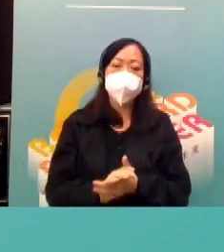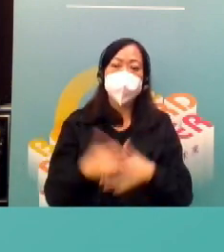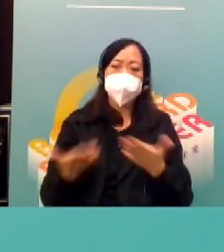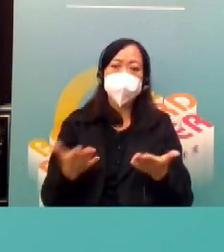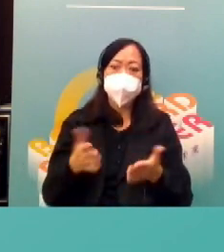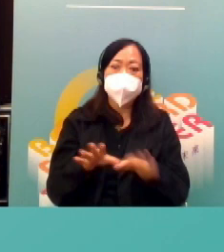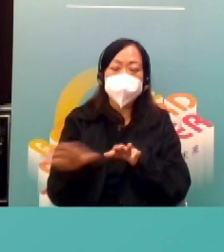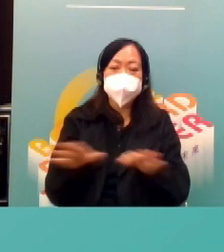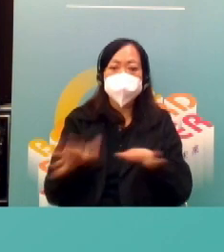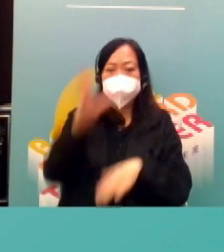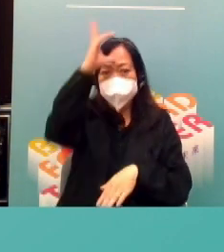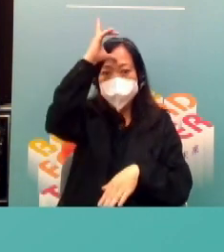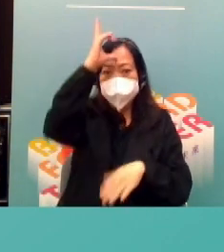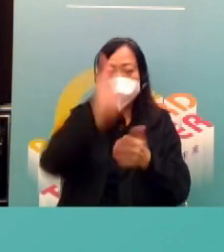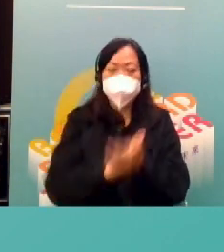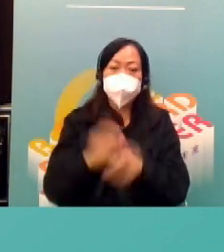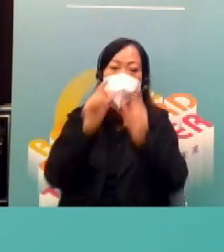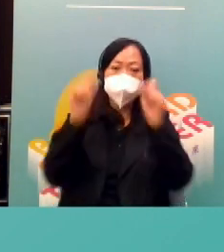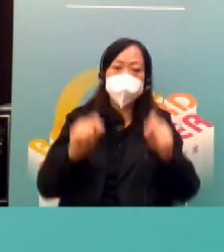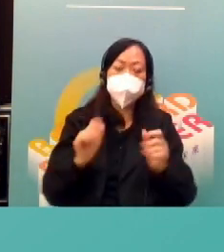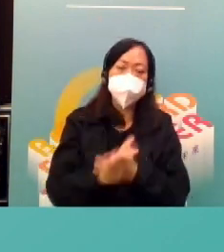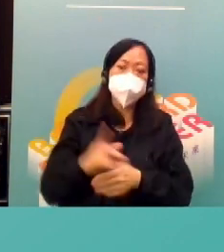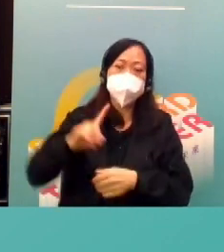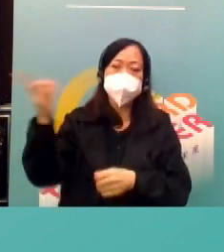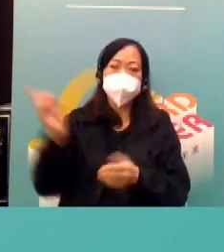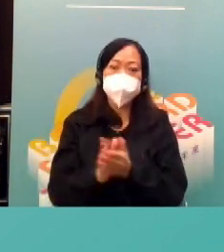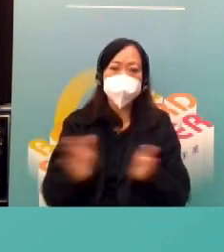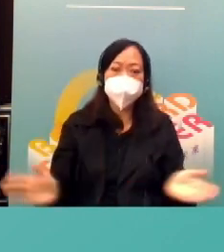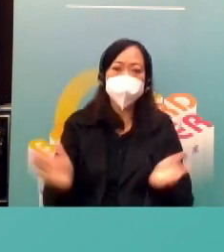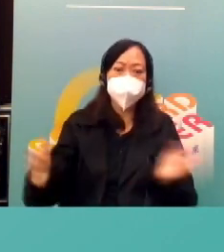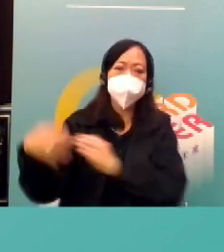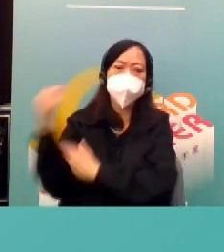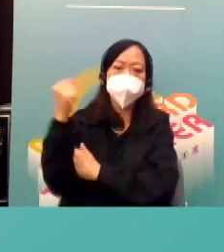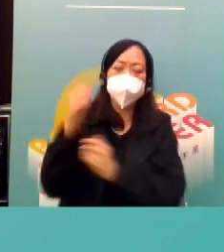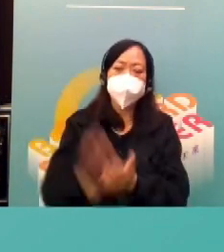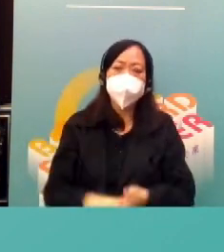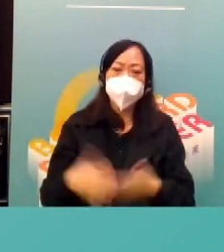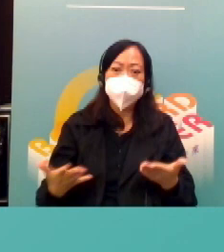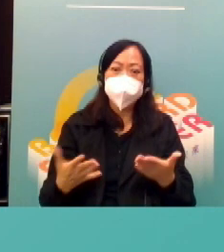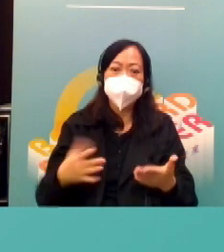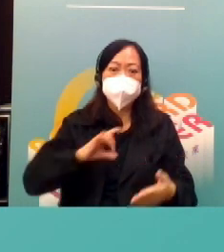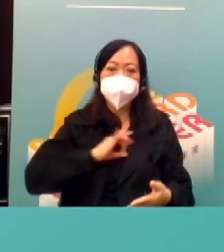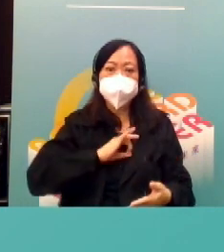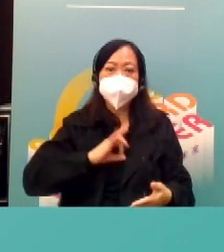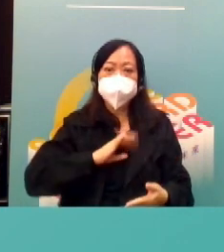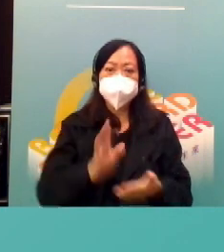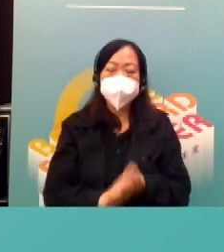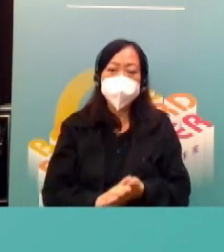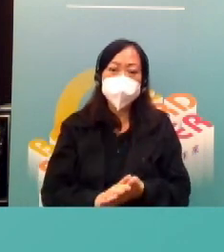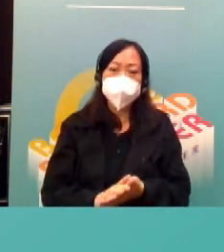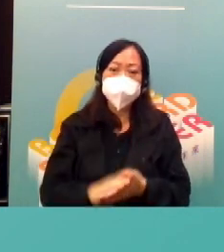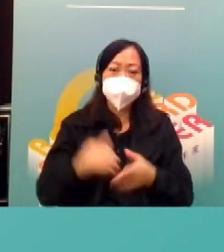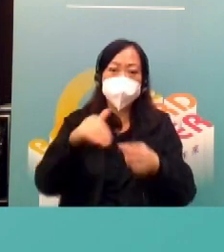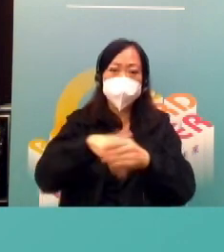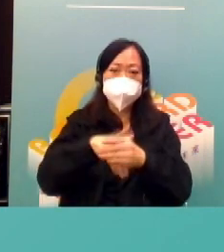And more recently, I think another helpful driver is more and more private capital being more explicit in this drive towards both returns,